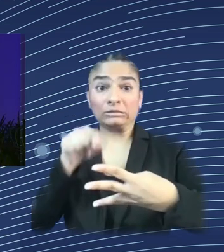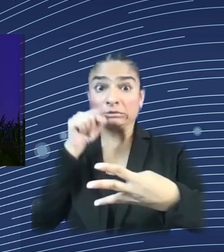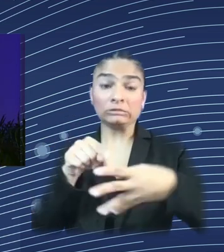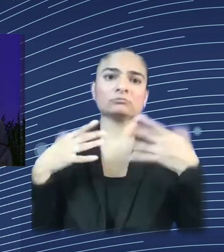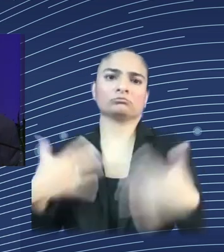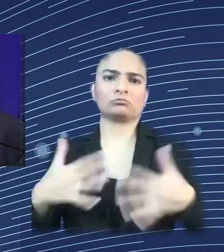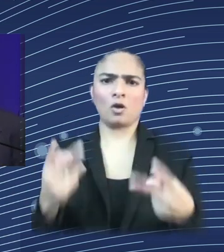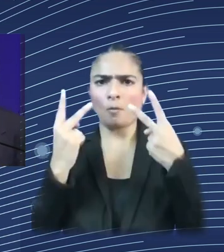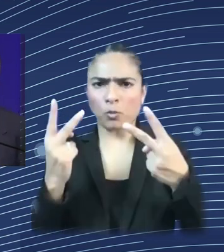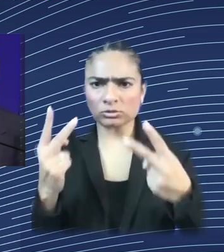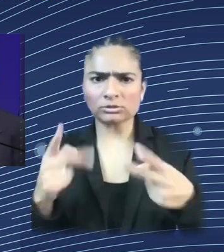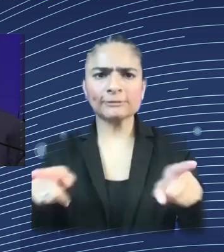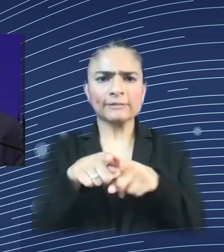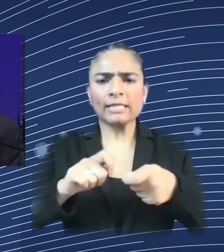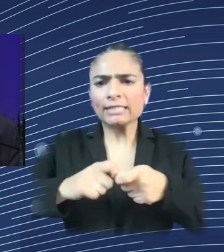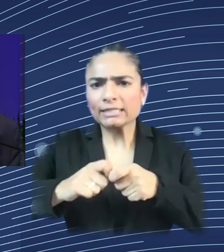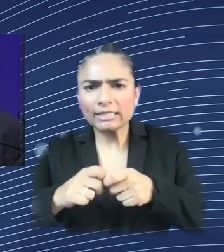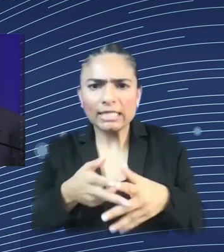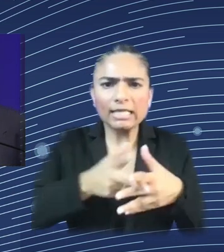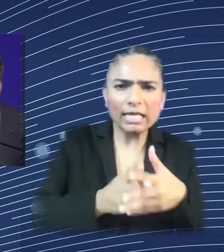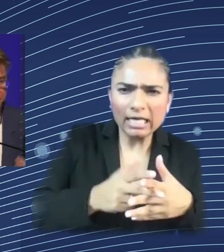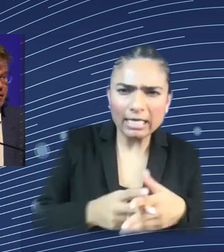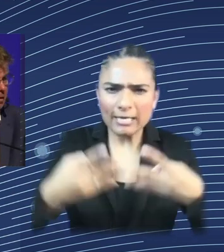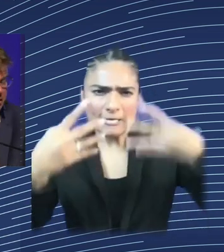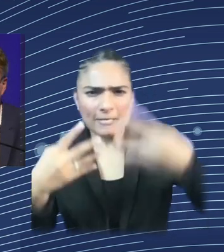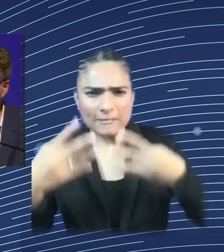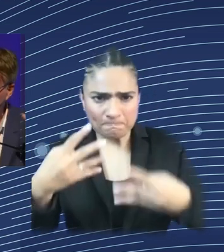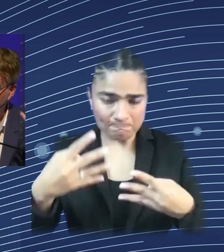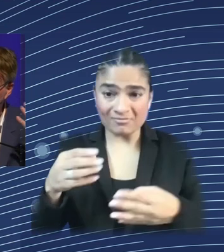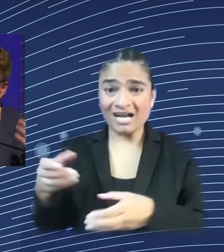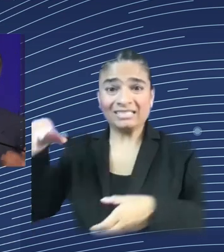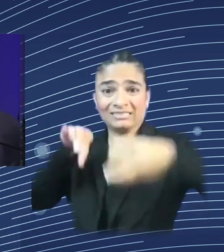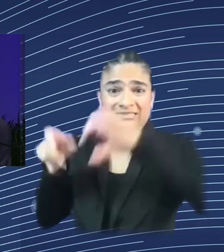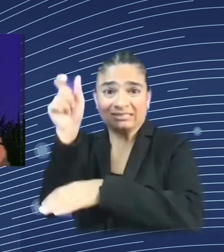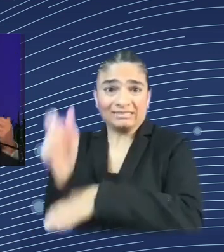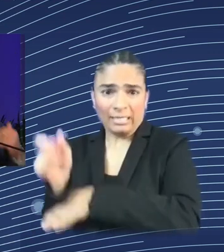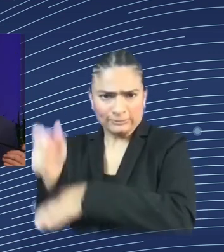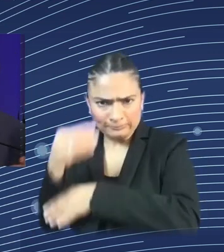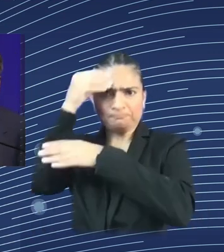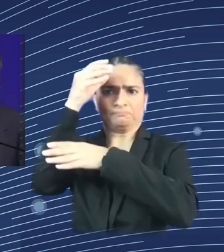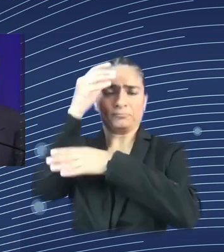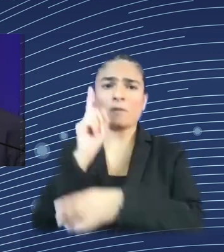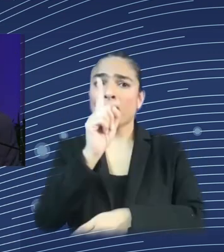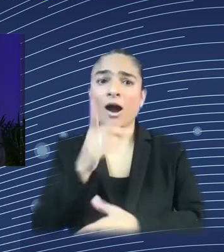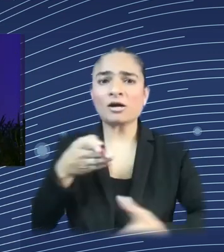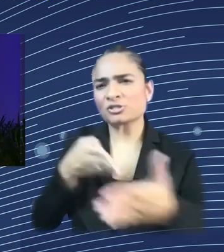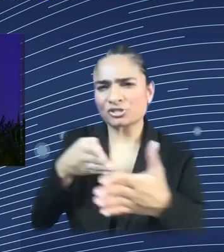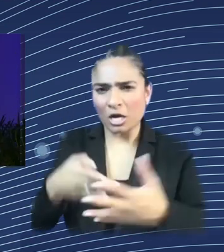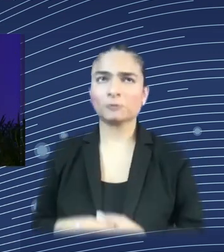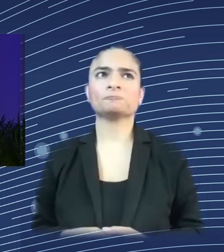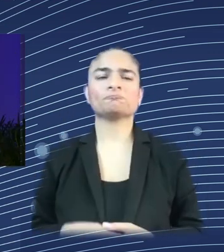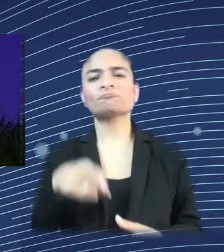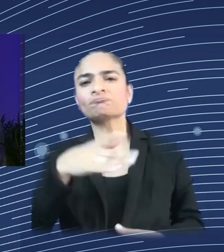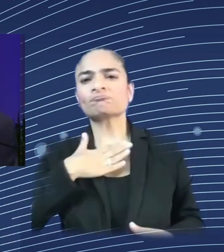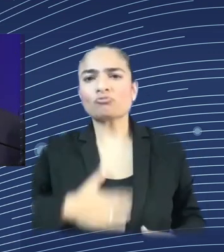technicians. Scientific approach means you have to have intelligent people, knowledge. Secondly, you also have